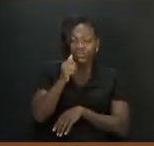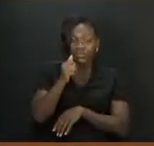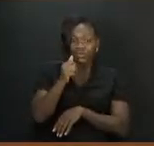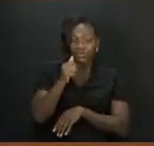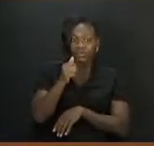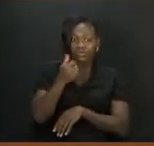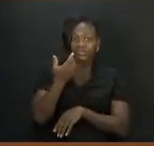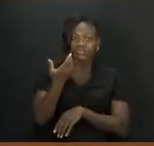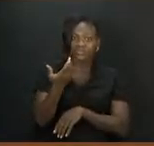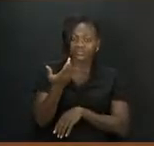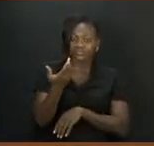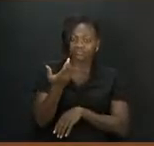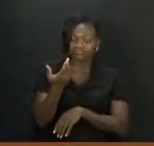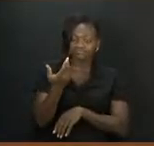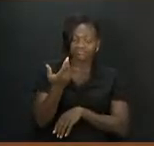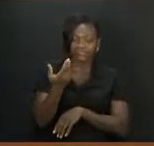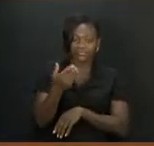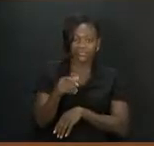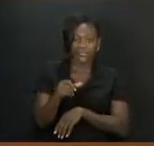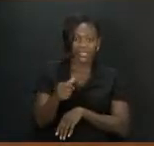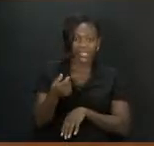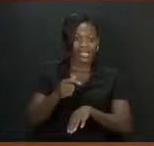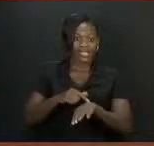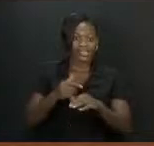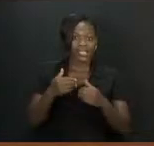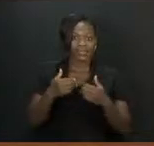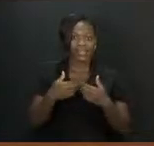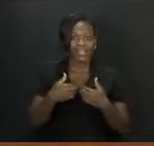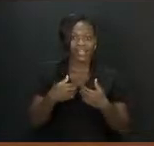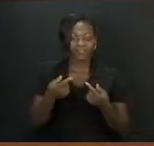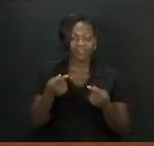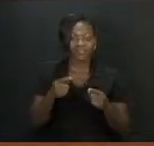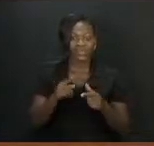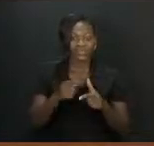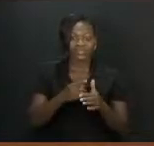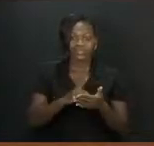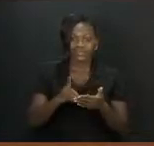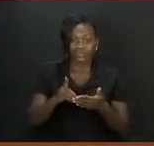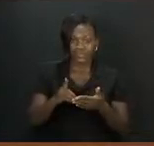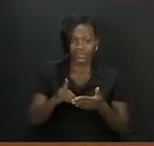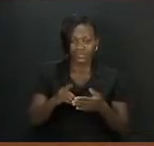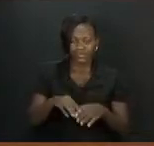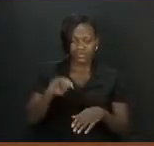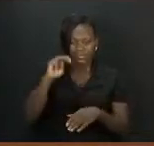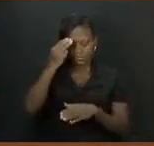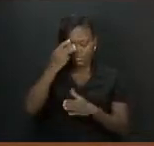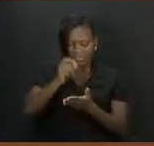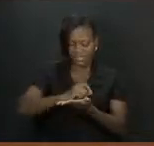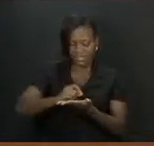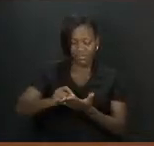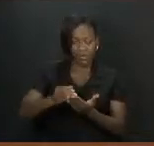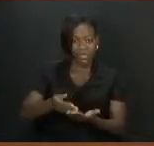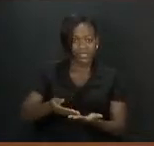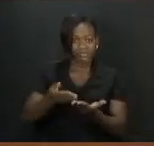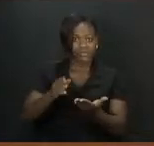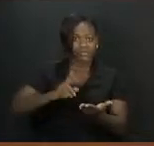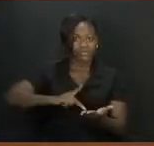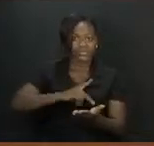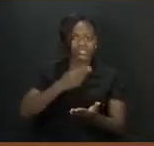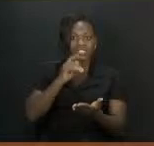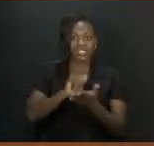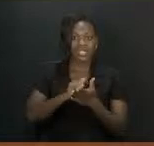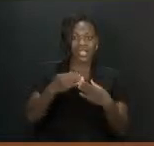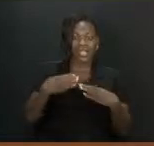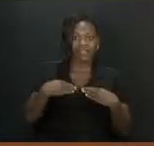date will be next week. This is a man who wrote to Parliament that he's attending a cabinet